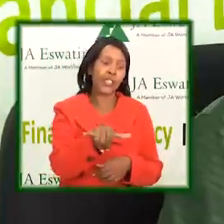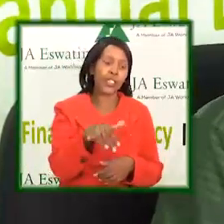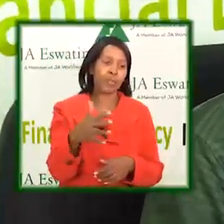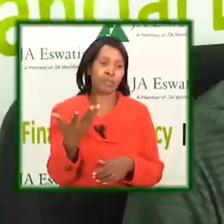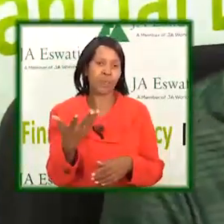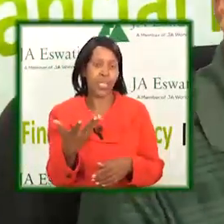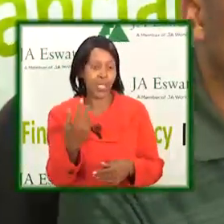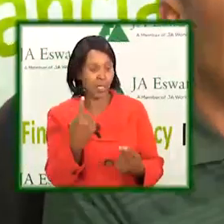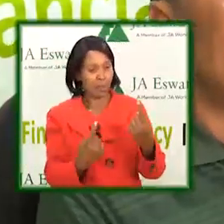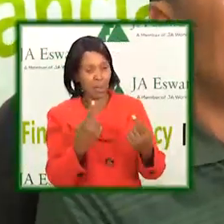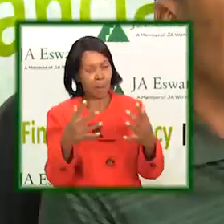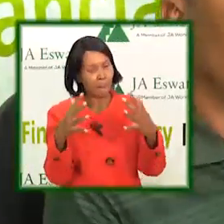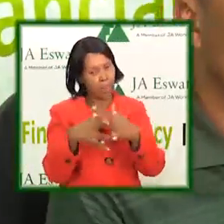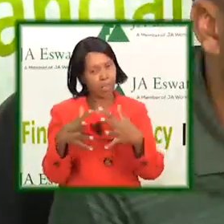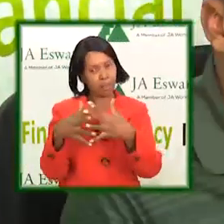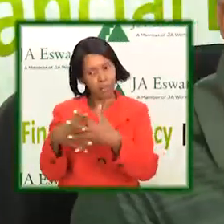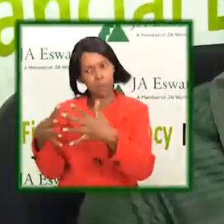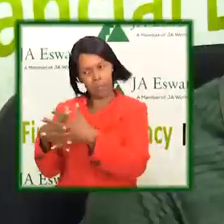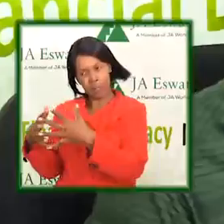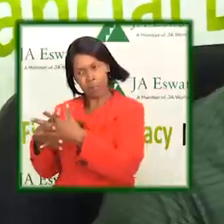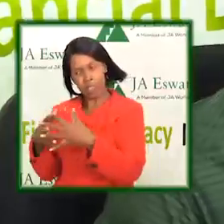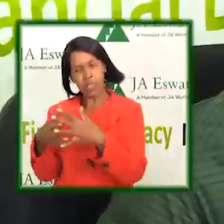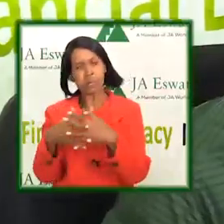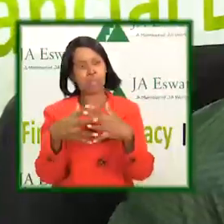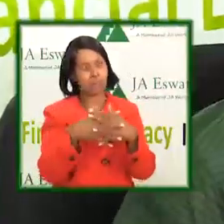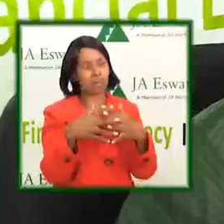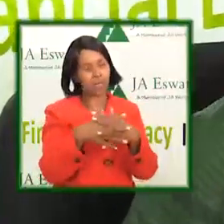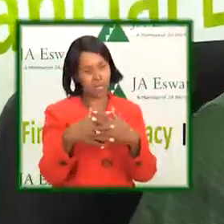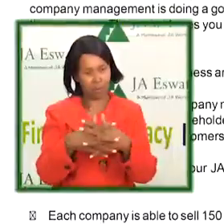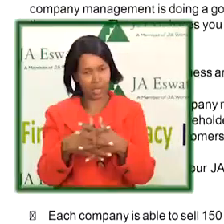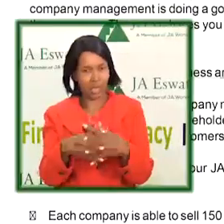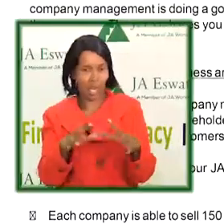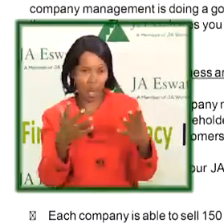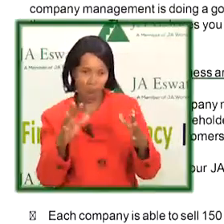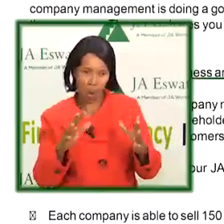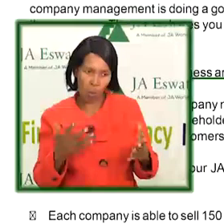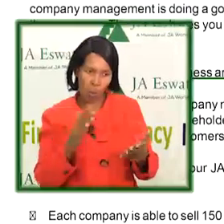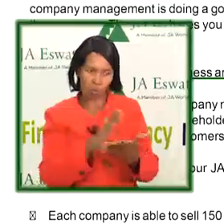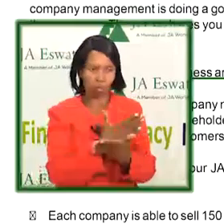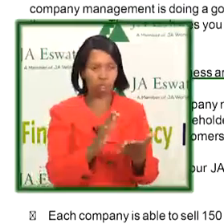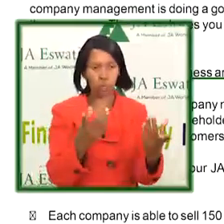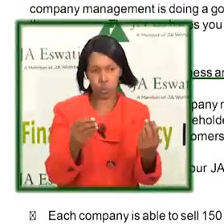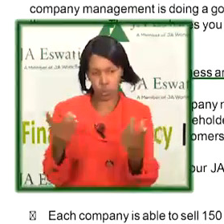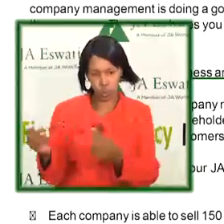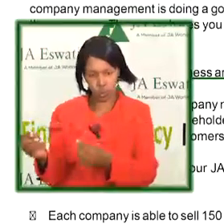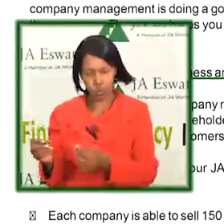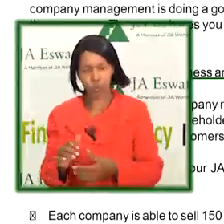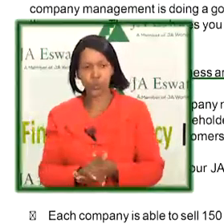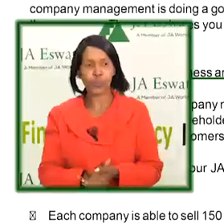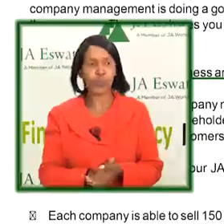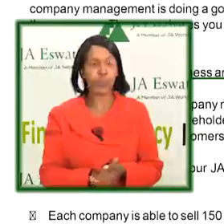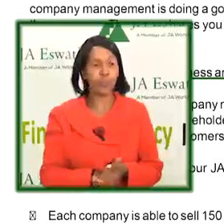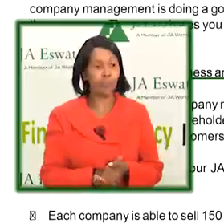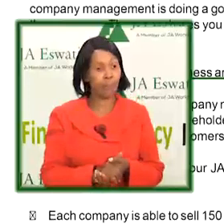that have been scheduled by the management. There are stakeholders in